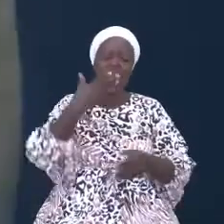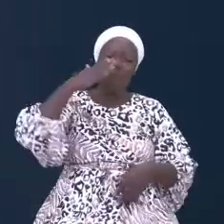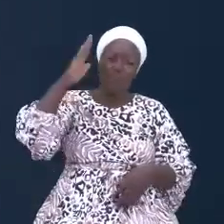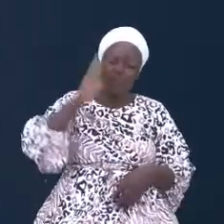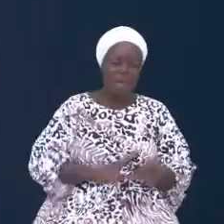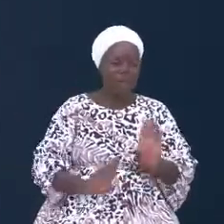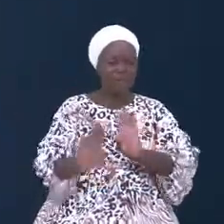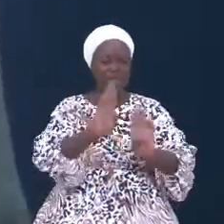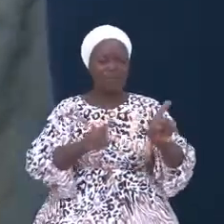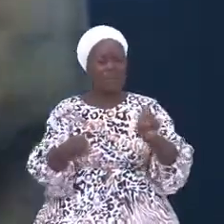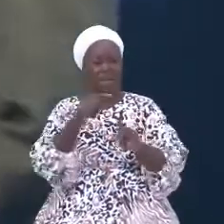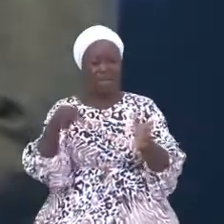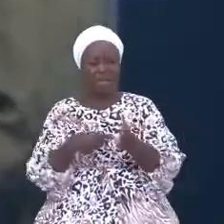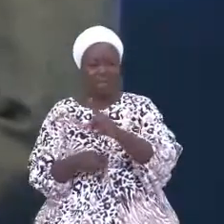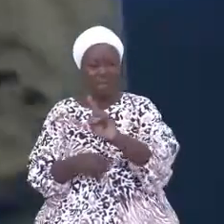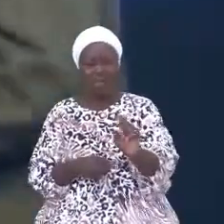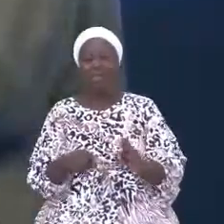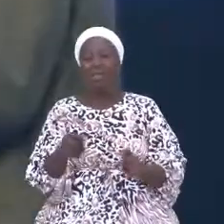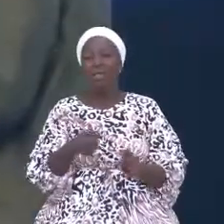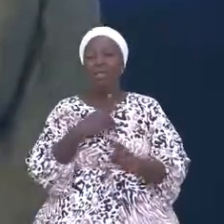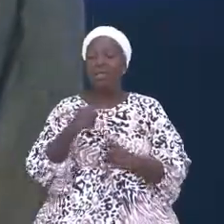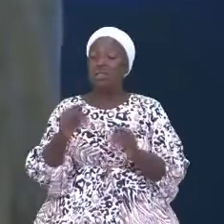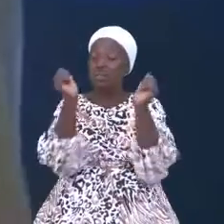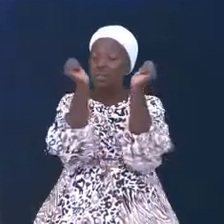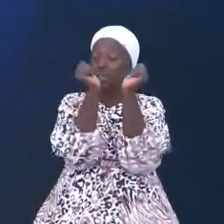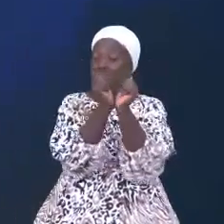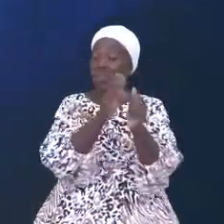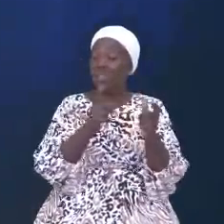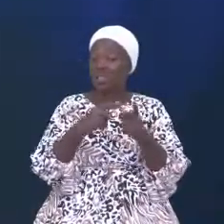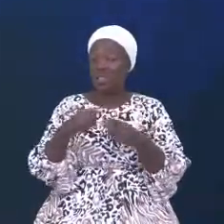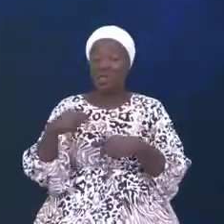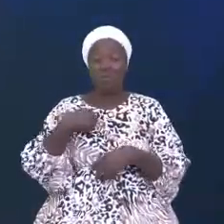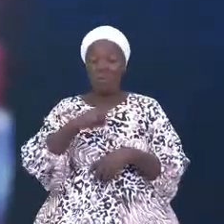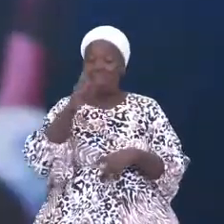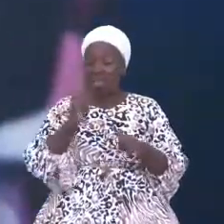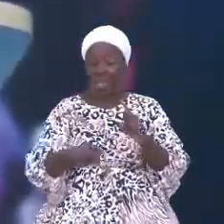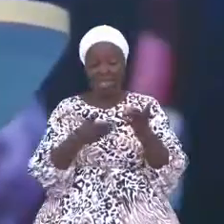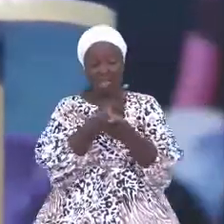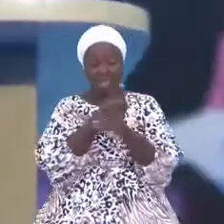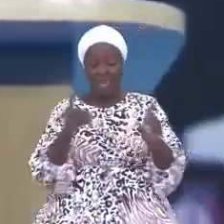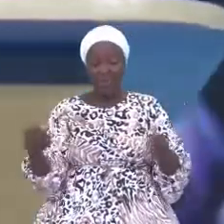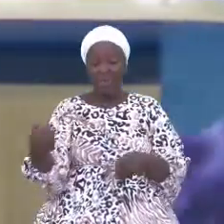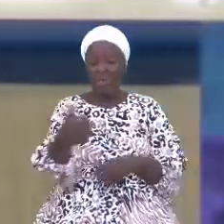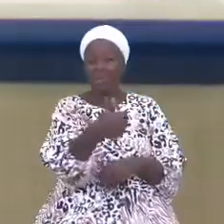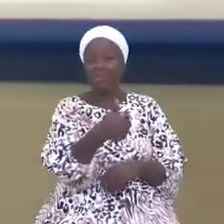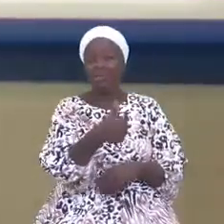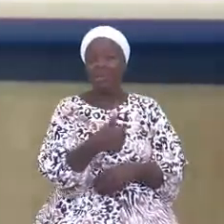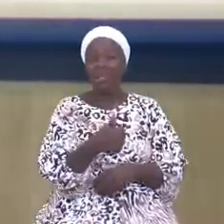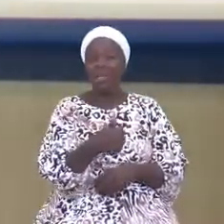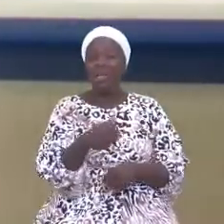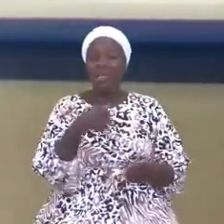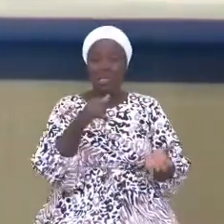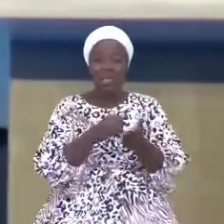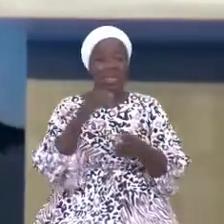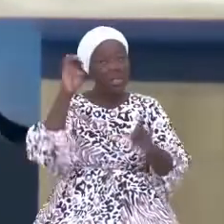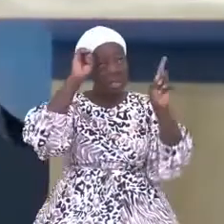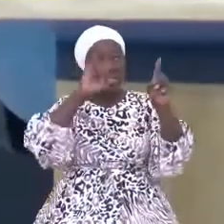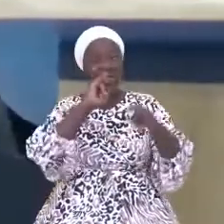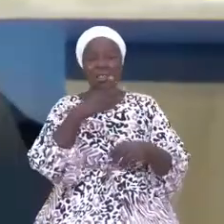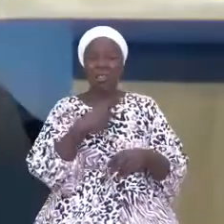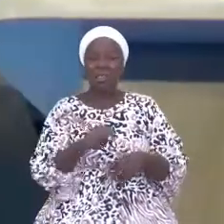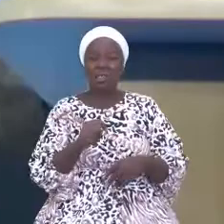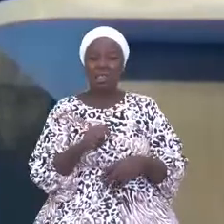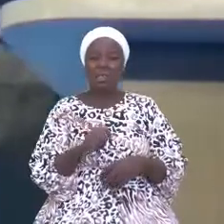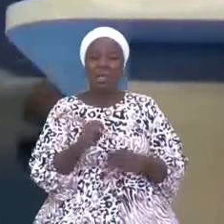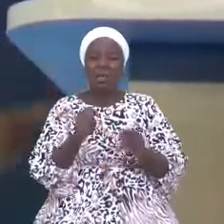behavior like this? It's slavery. And we could not deliver ourselves. It's the mediation of